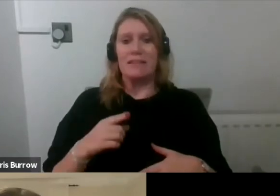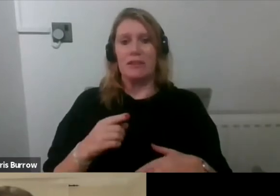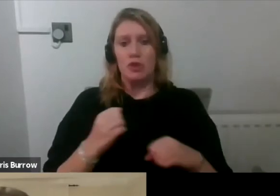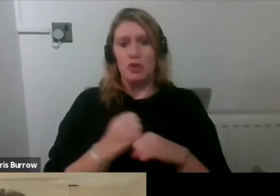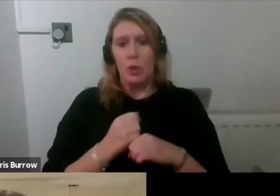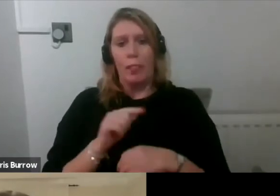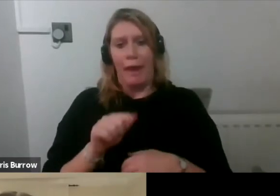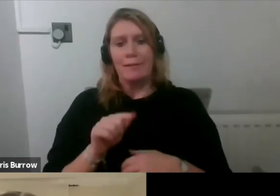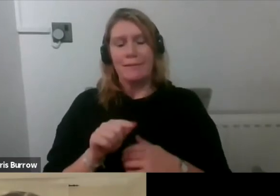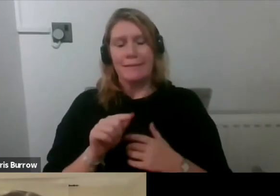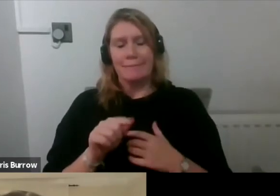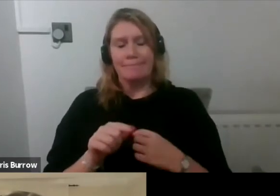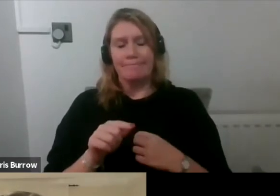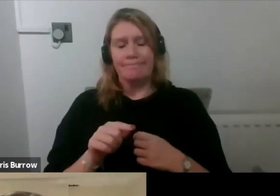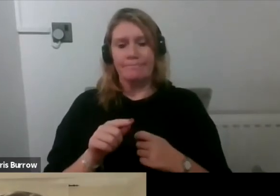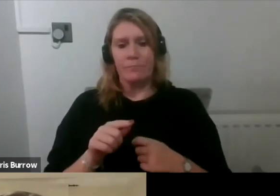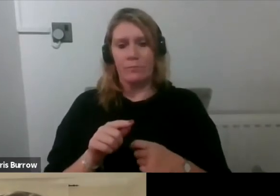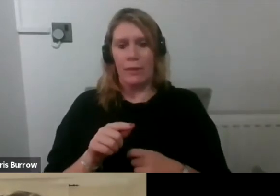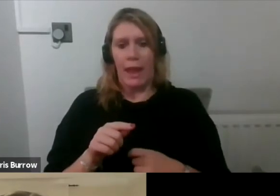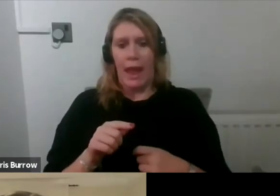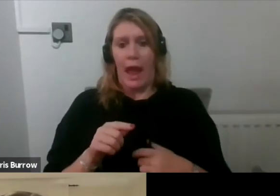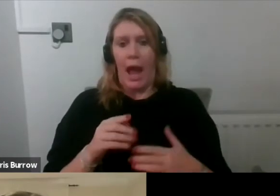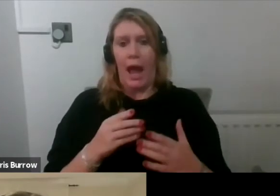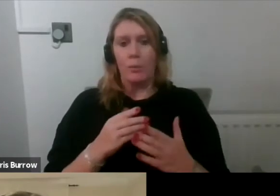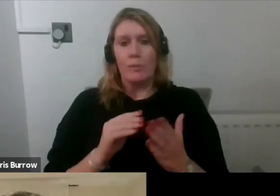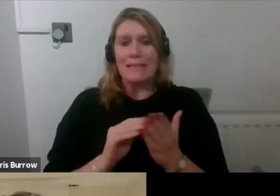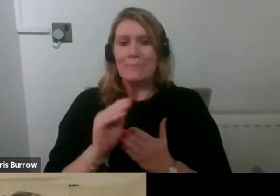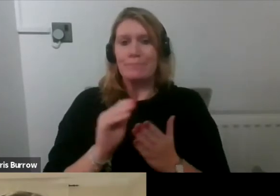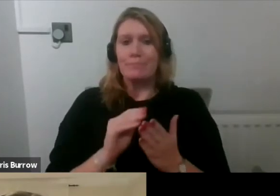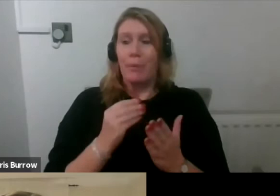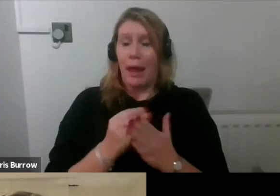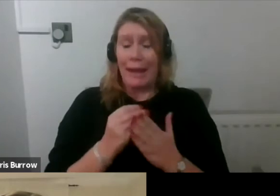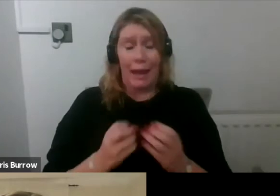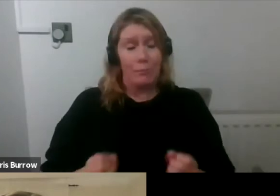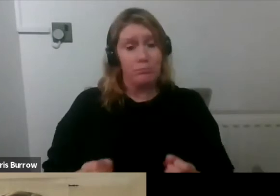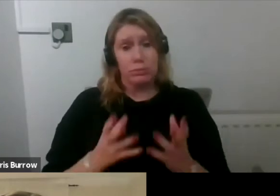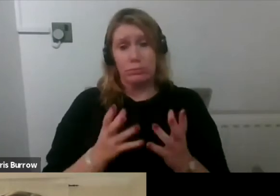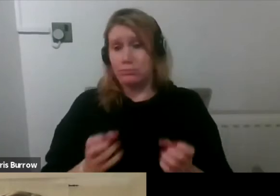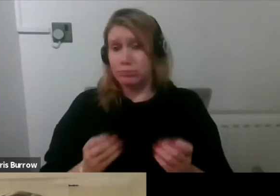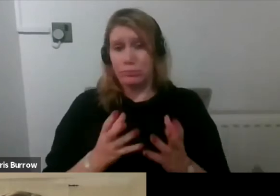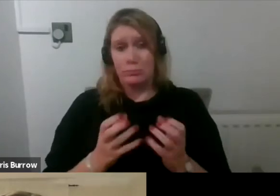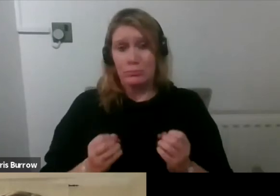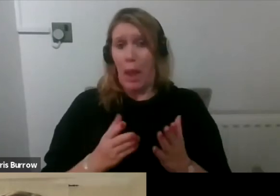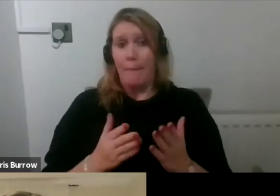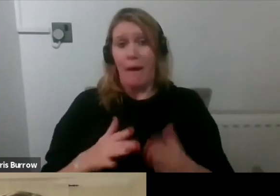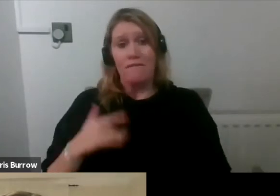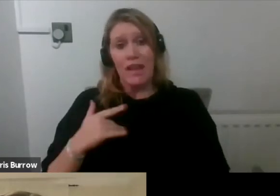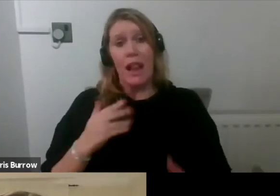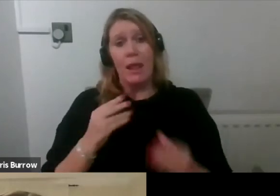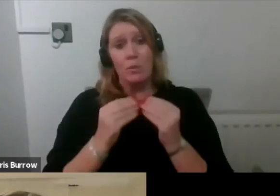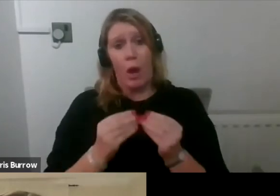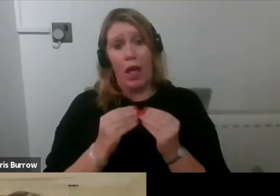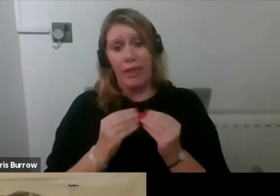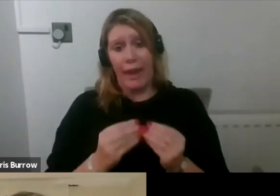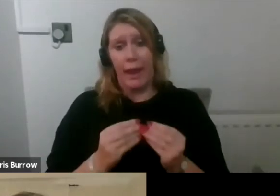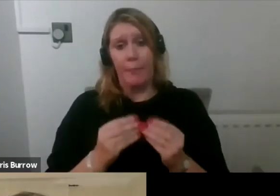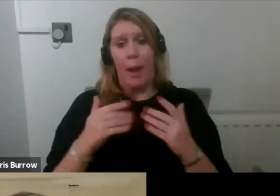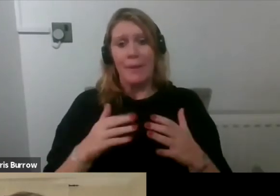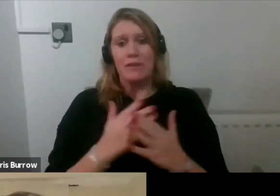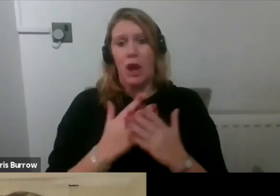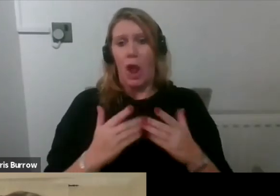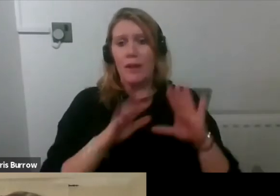it, but it was sort of worth it, because it kind of works. Yeah, and I know exactly what you mean. But I've been to a lot of exhibitions where I